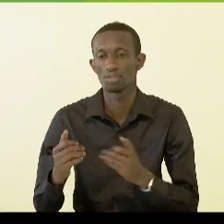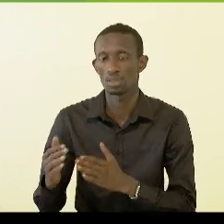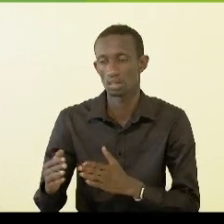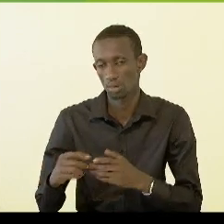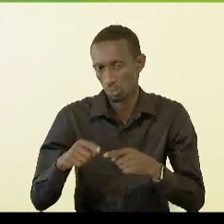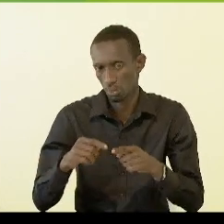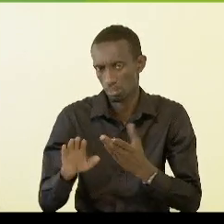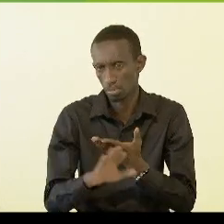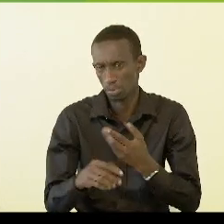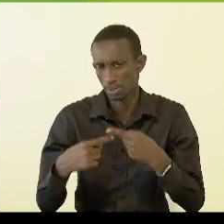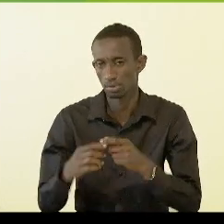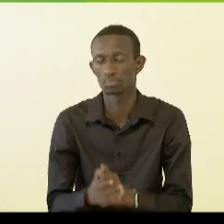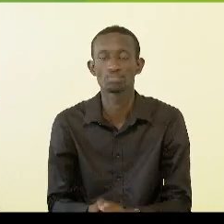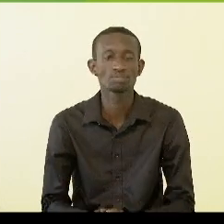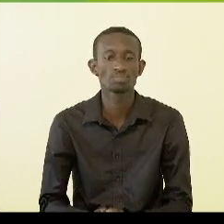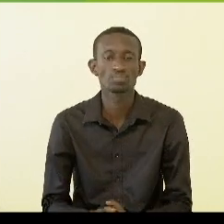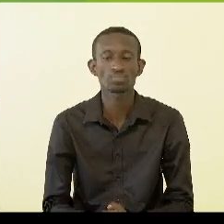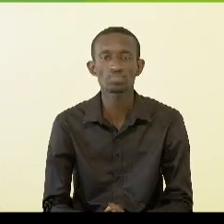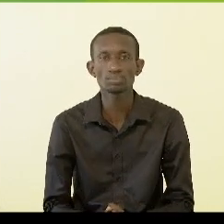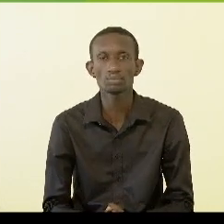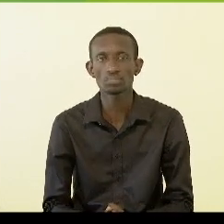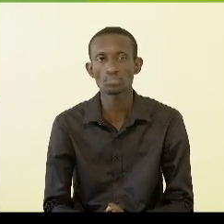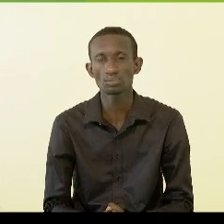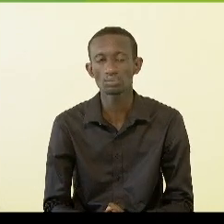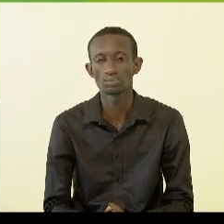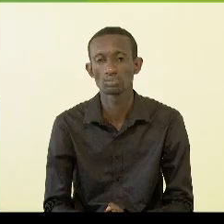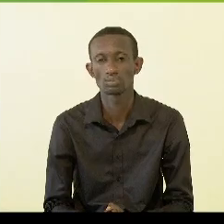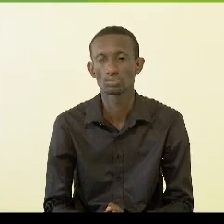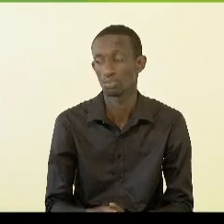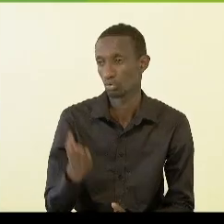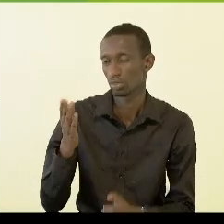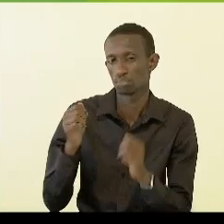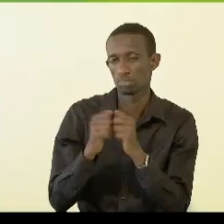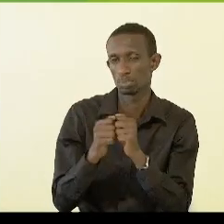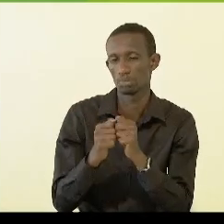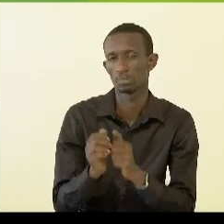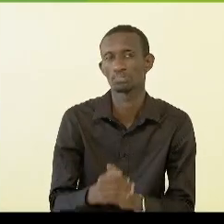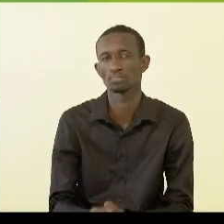bases. So from oxides mentioned about, so these are the soluble bases.